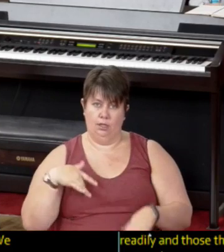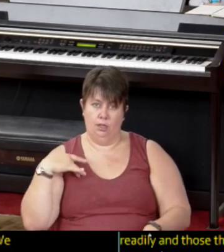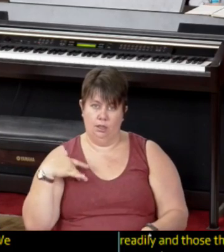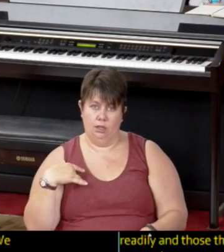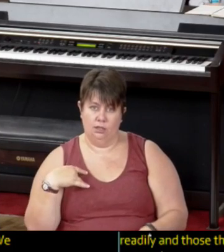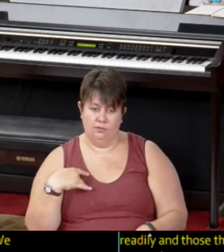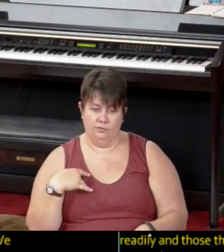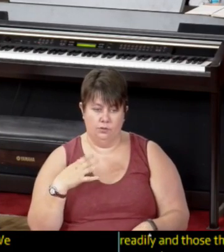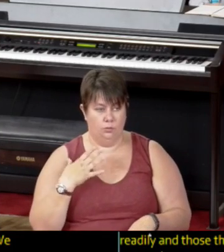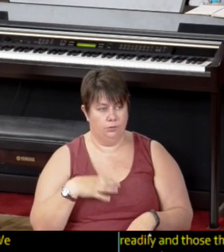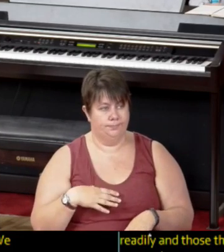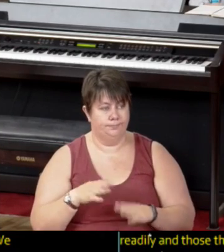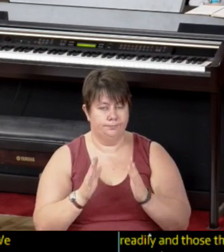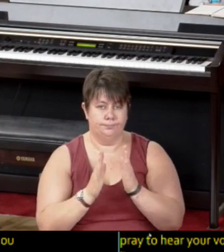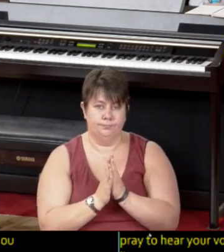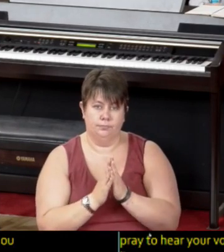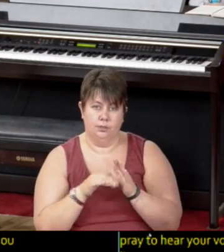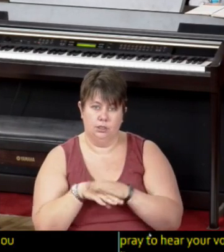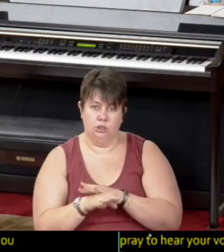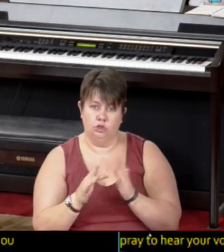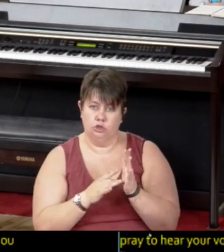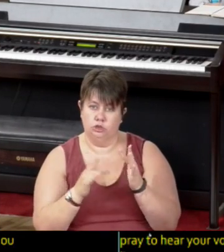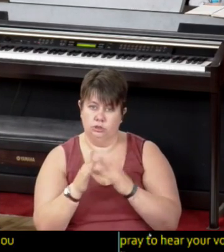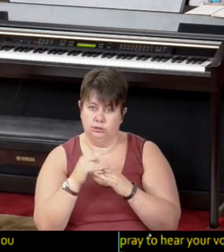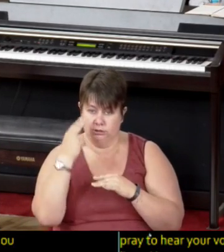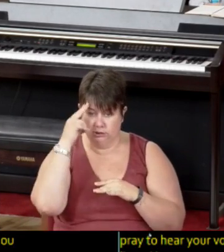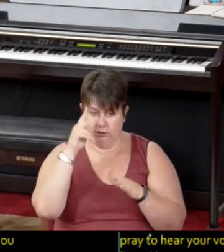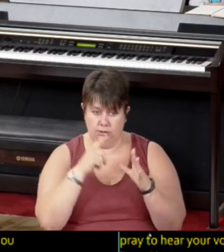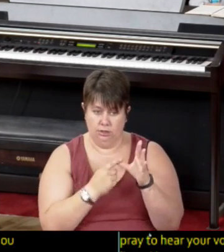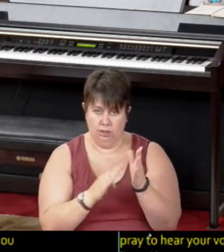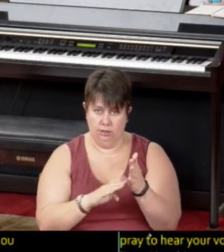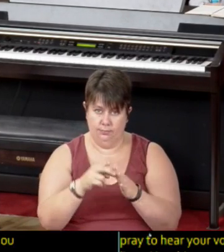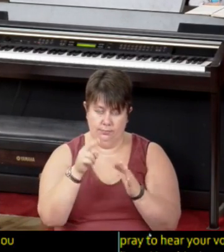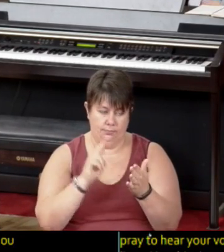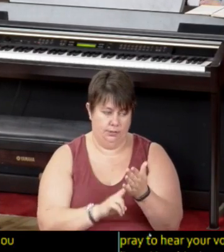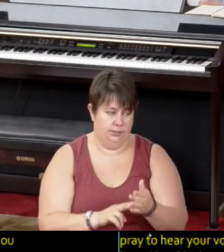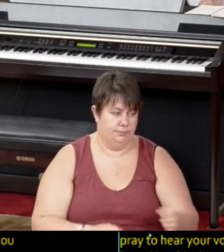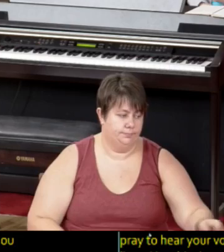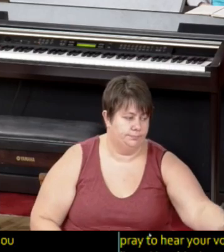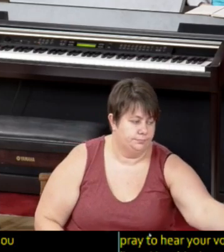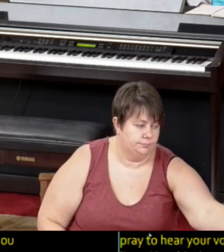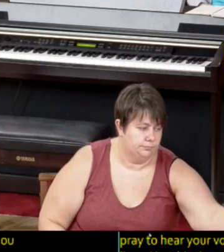speak to us, we pray. In Jesus' name, amen.